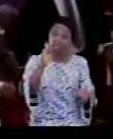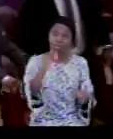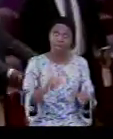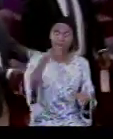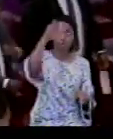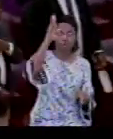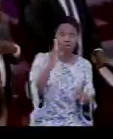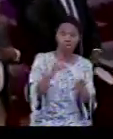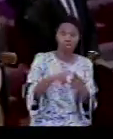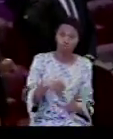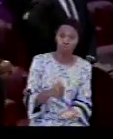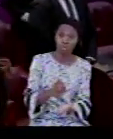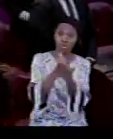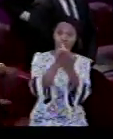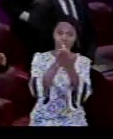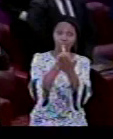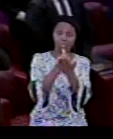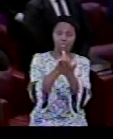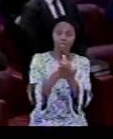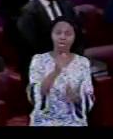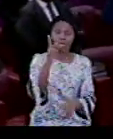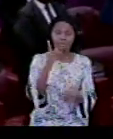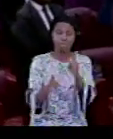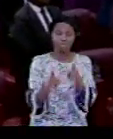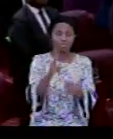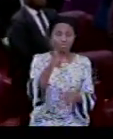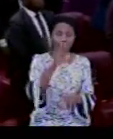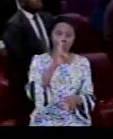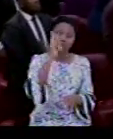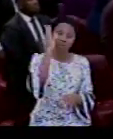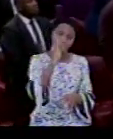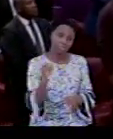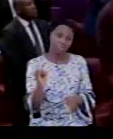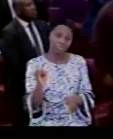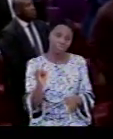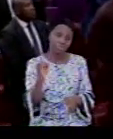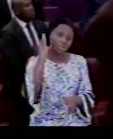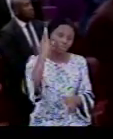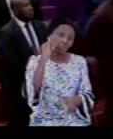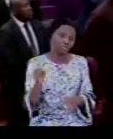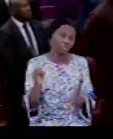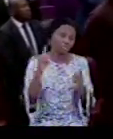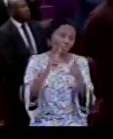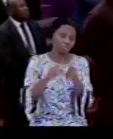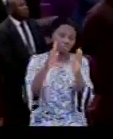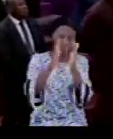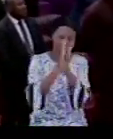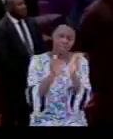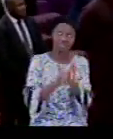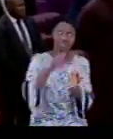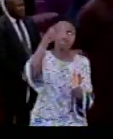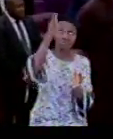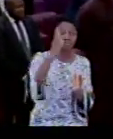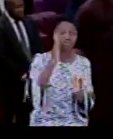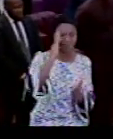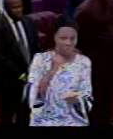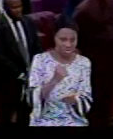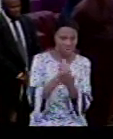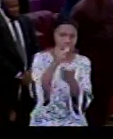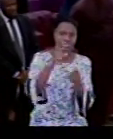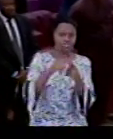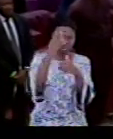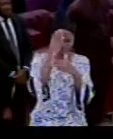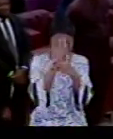the people you are preaching to, that God will help you. You need to bend, bend a